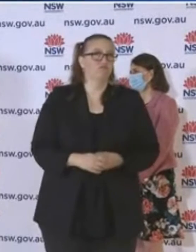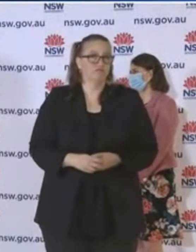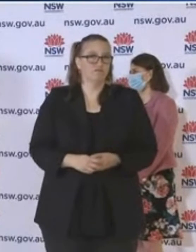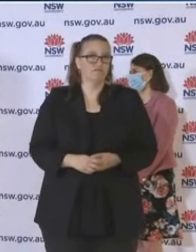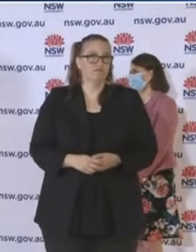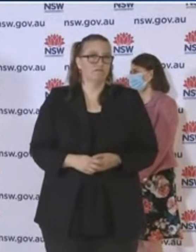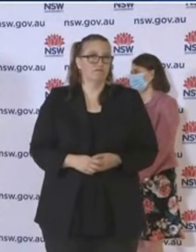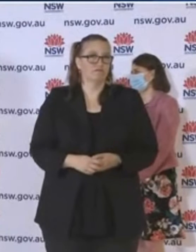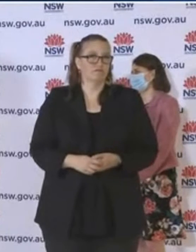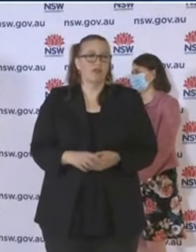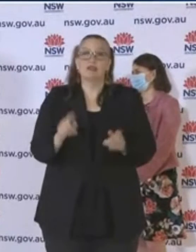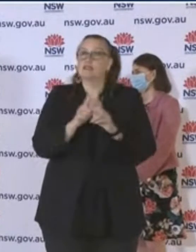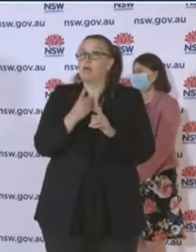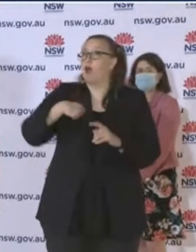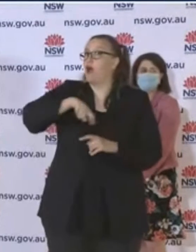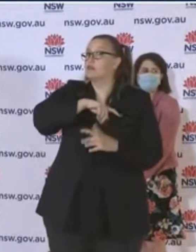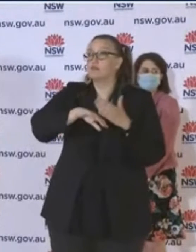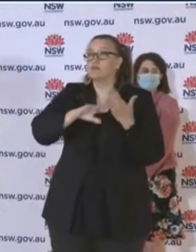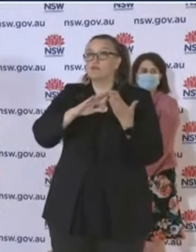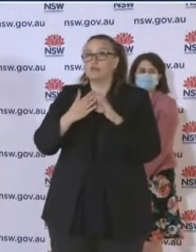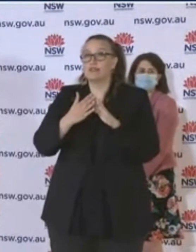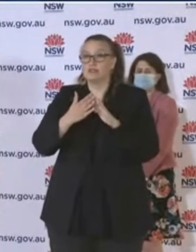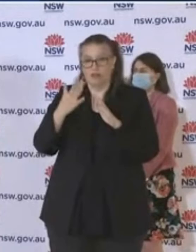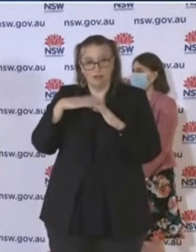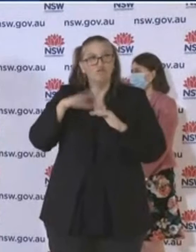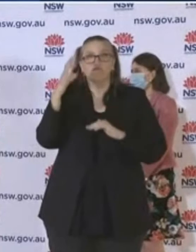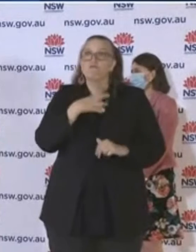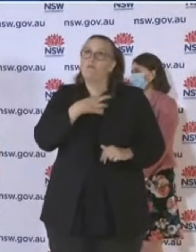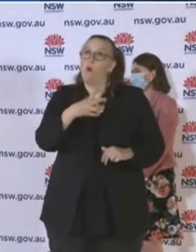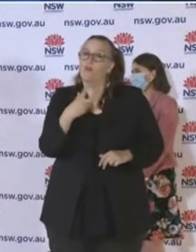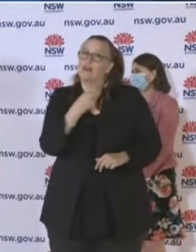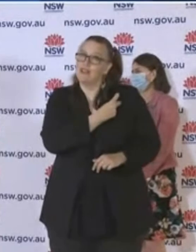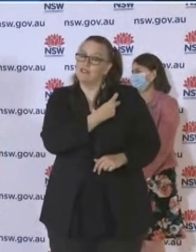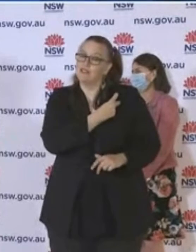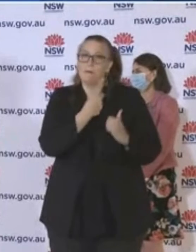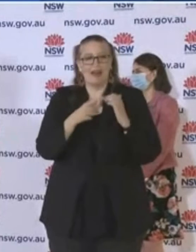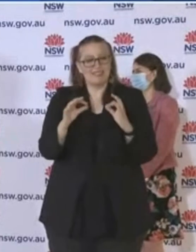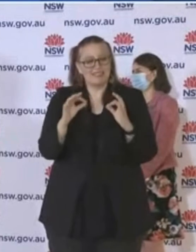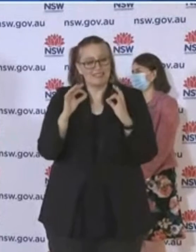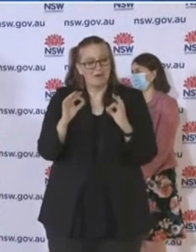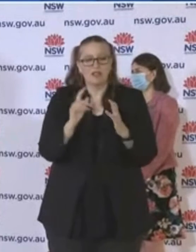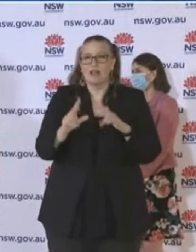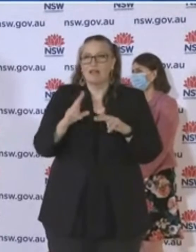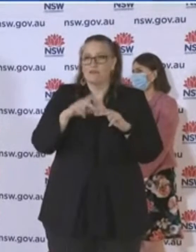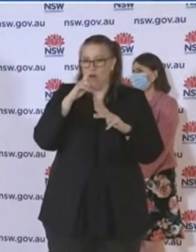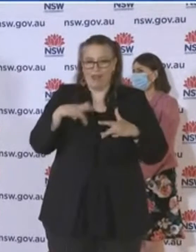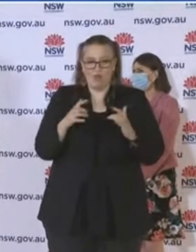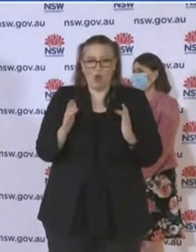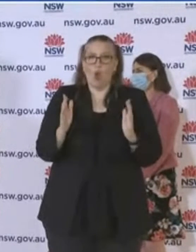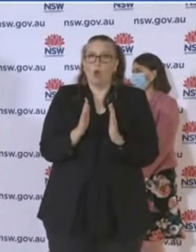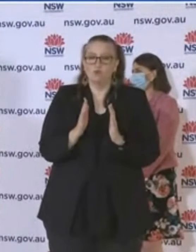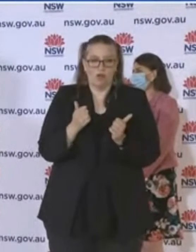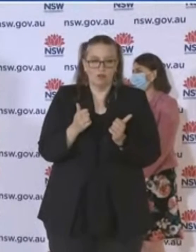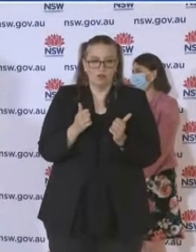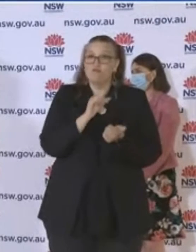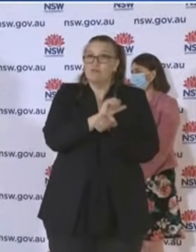community, it's important we maximise vaccination, but particularly in settings where people are living close together, such as in prisons